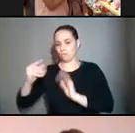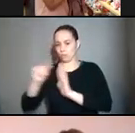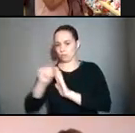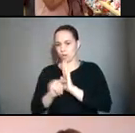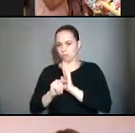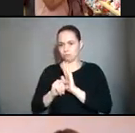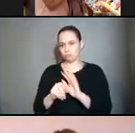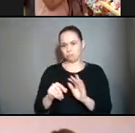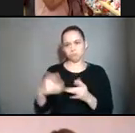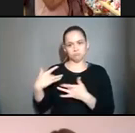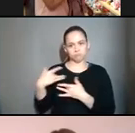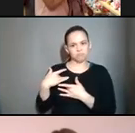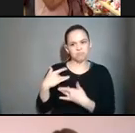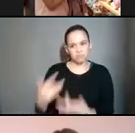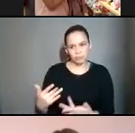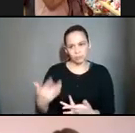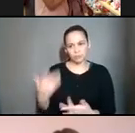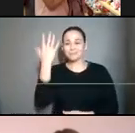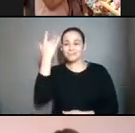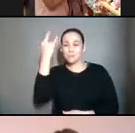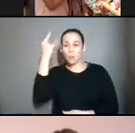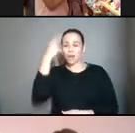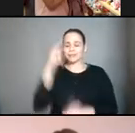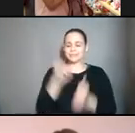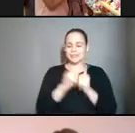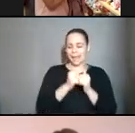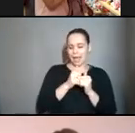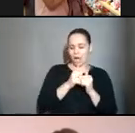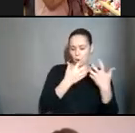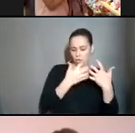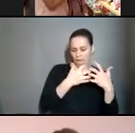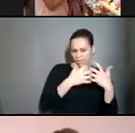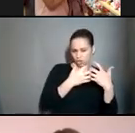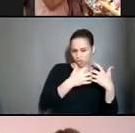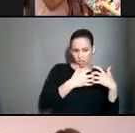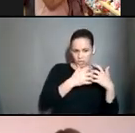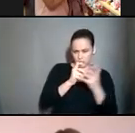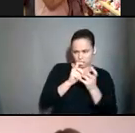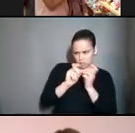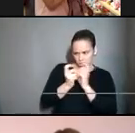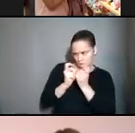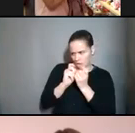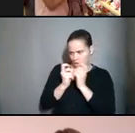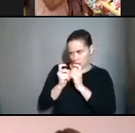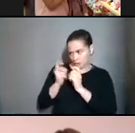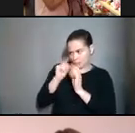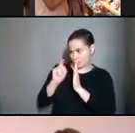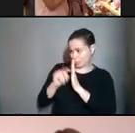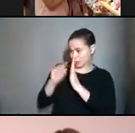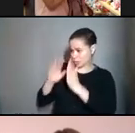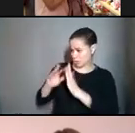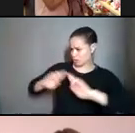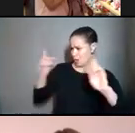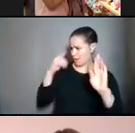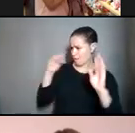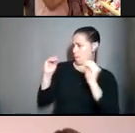result of the adaptive engine noticing that the child is ready for more learning in place value, but still